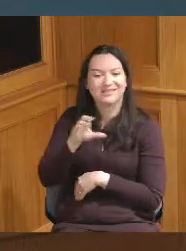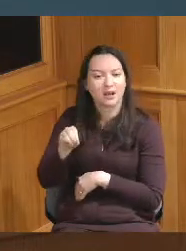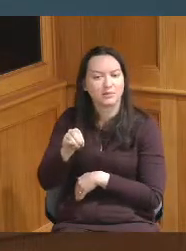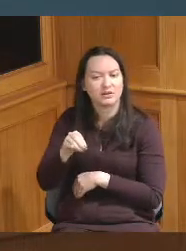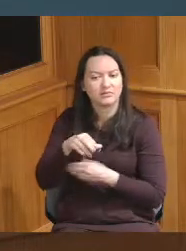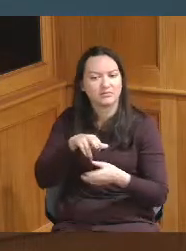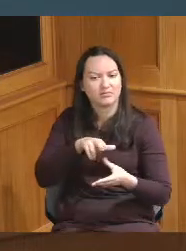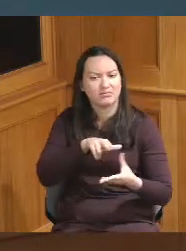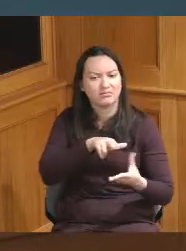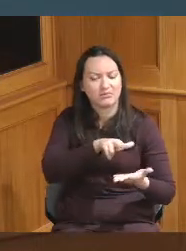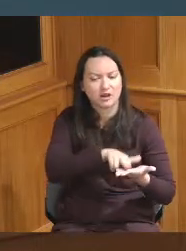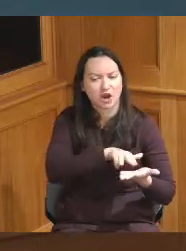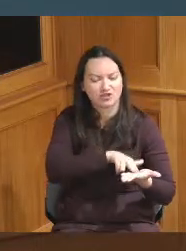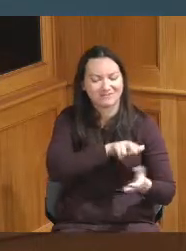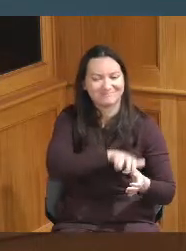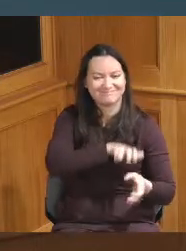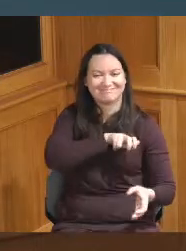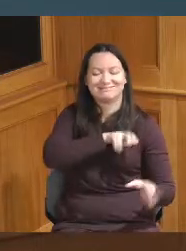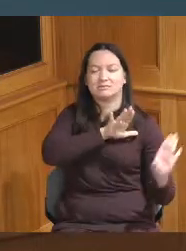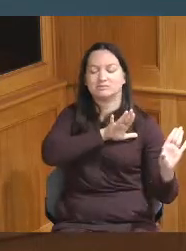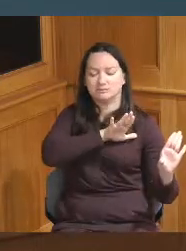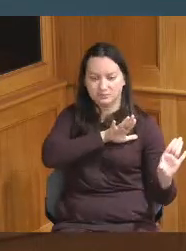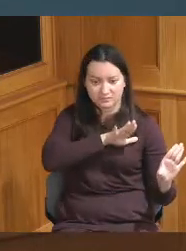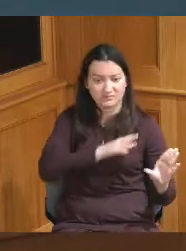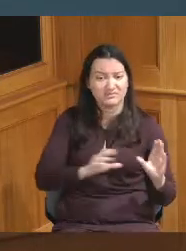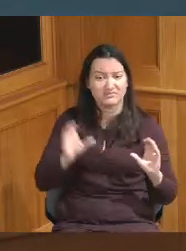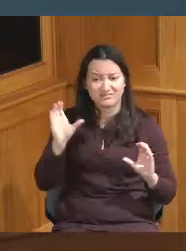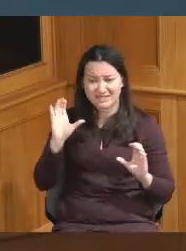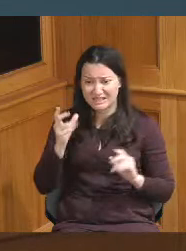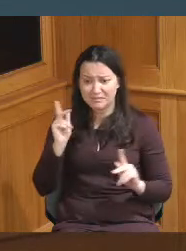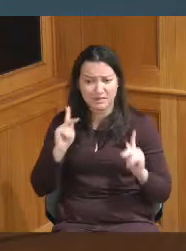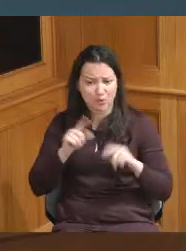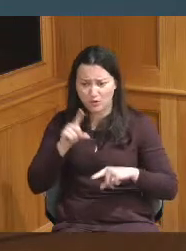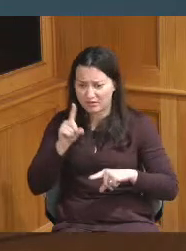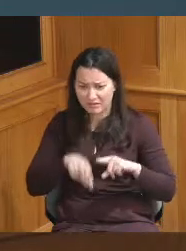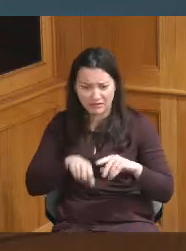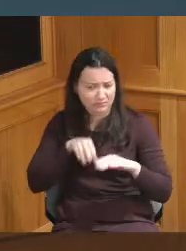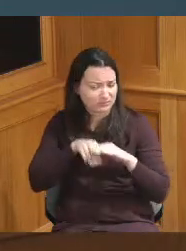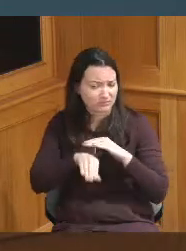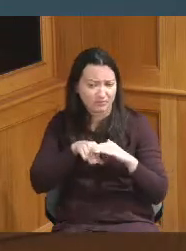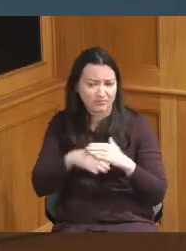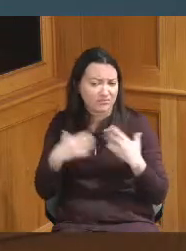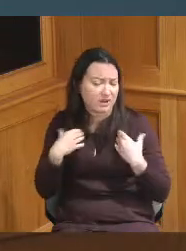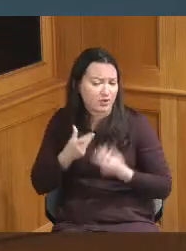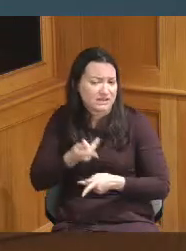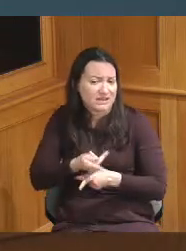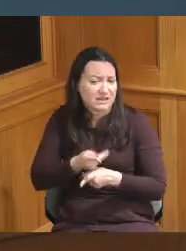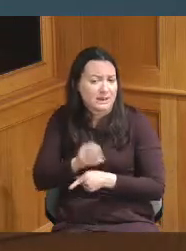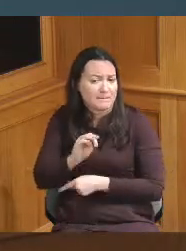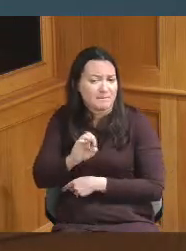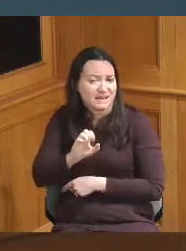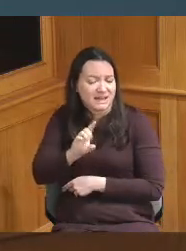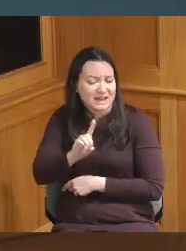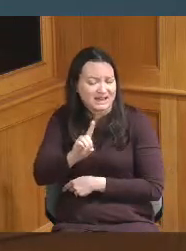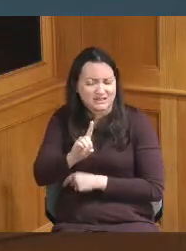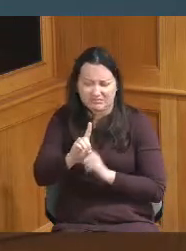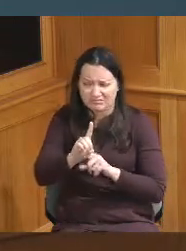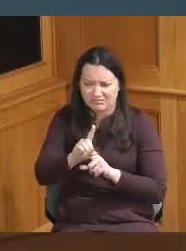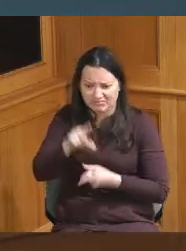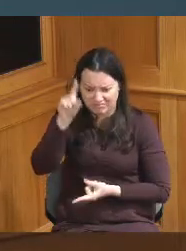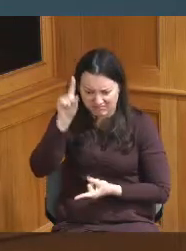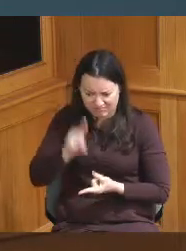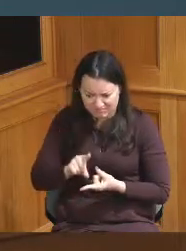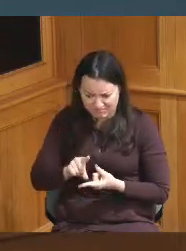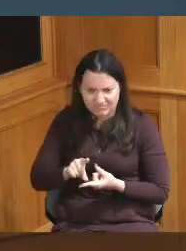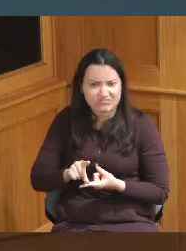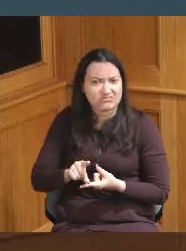would leave more people, you know, not able to get and need to get to Medicaid, and then they've cut down the